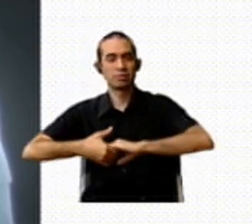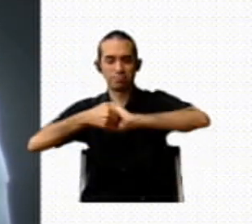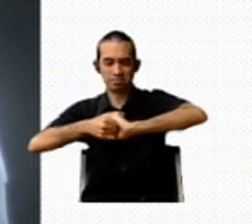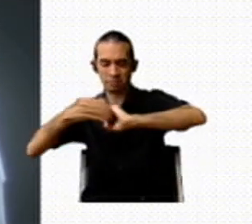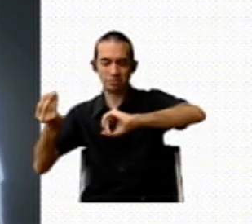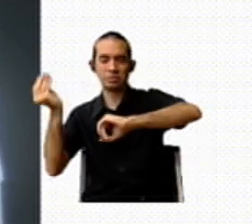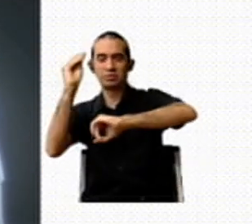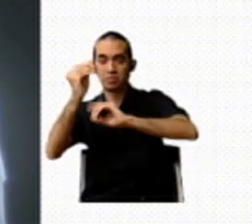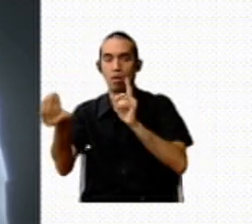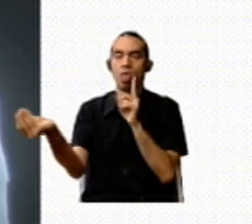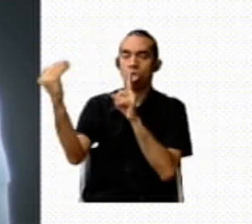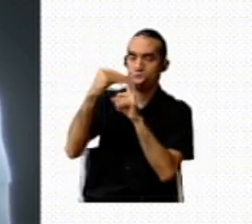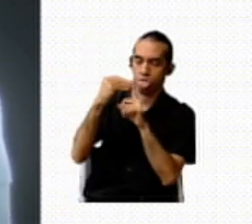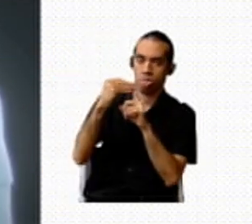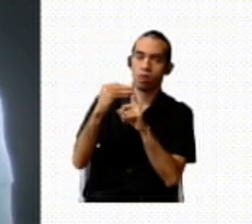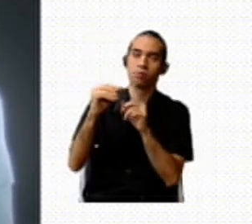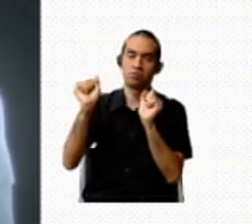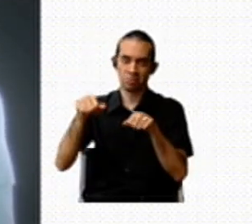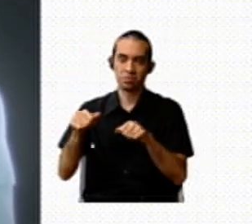this If one. afterwards you touch your